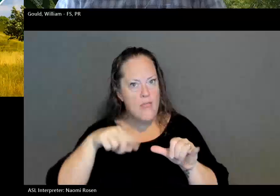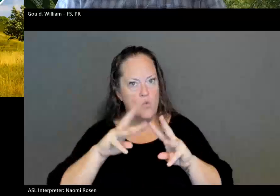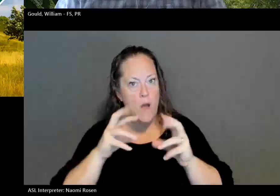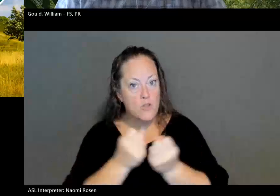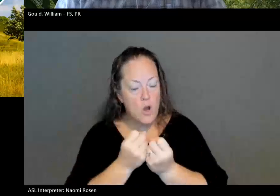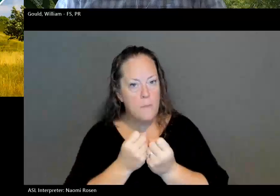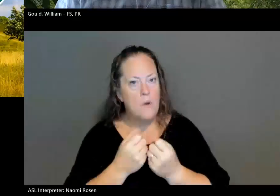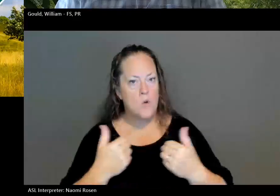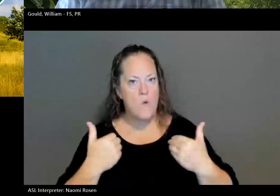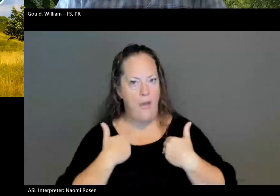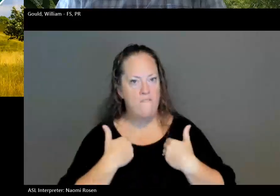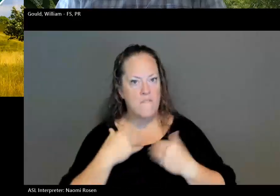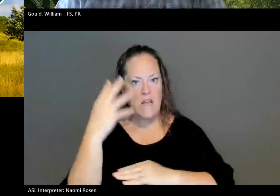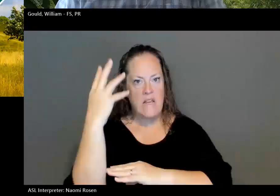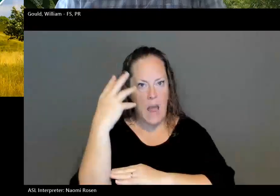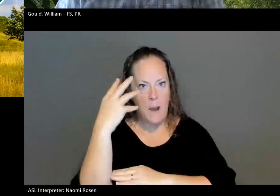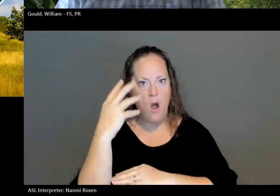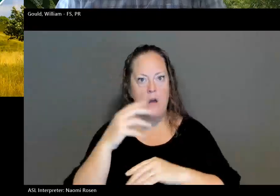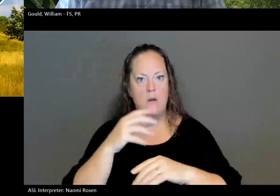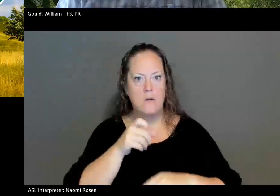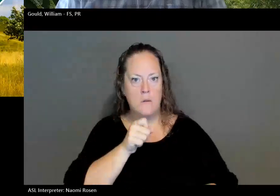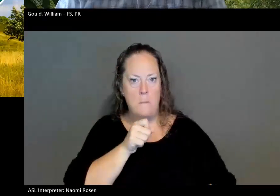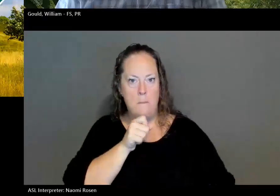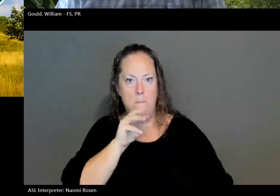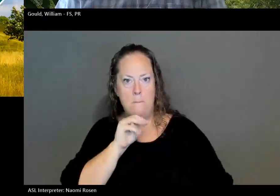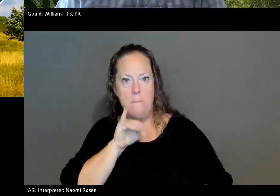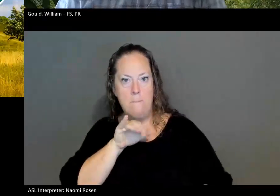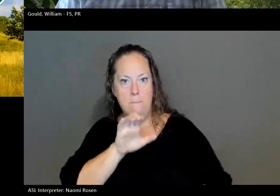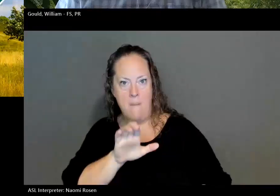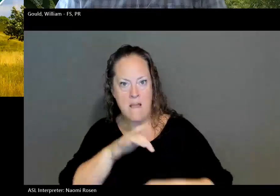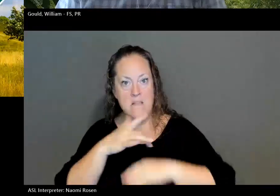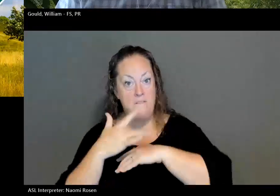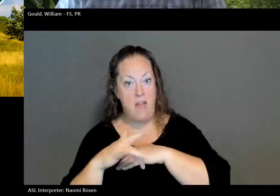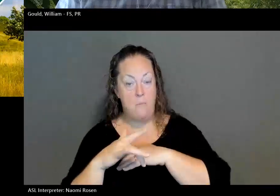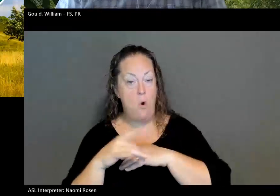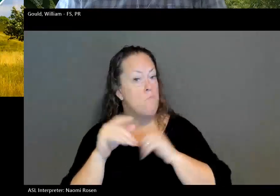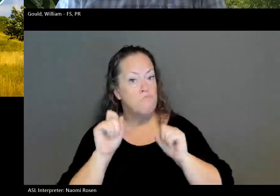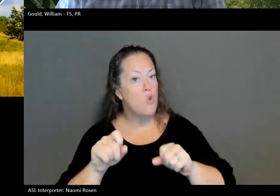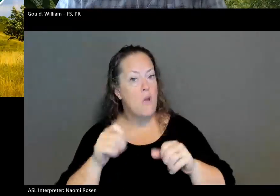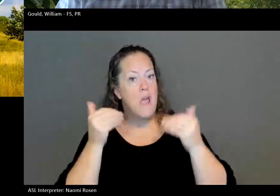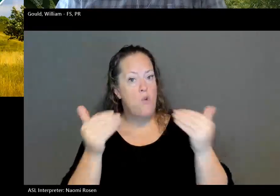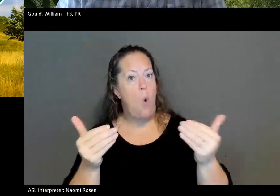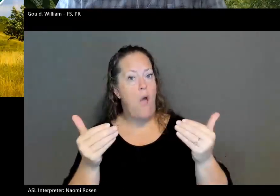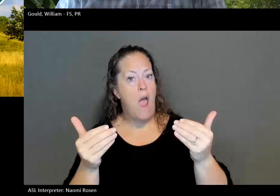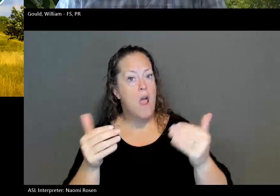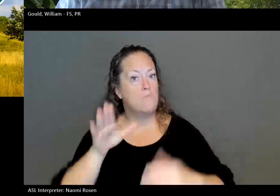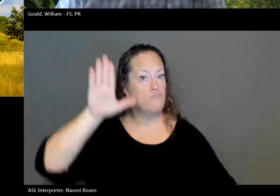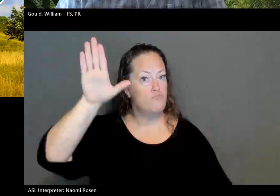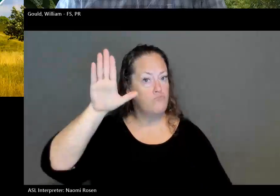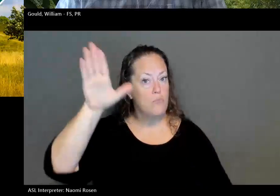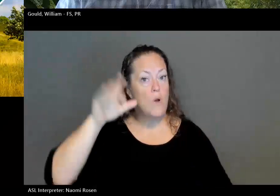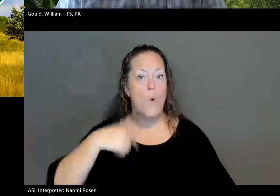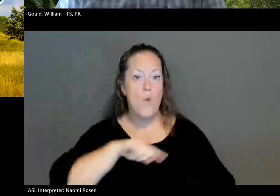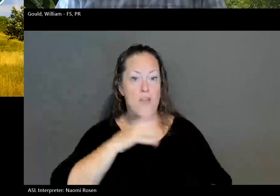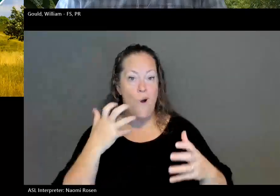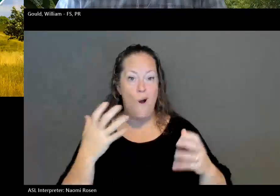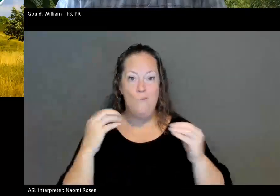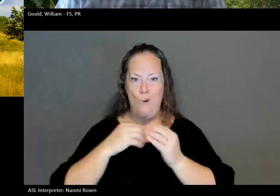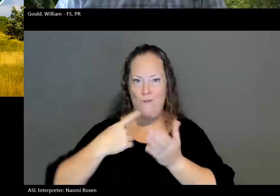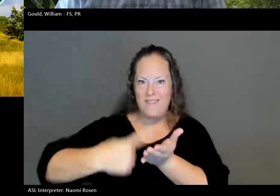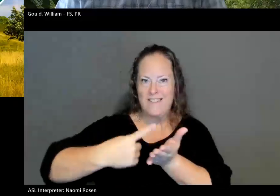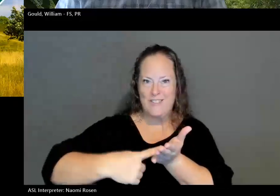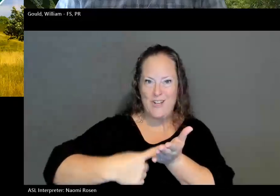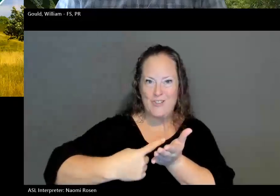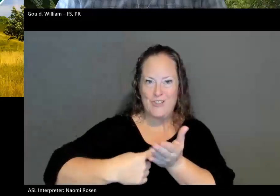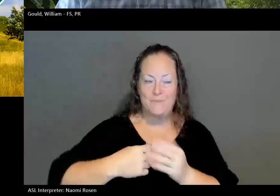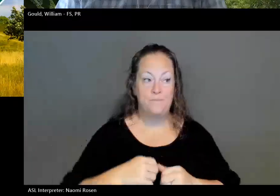and ask questions that way as well. We'd like this to be as much of a discussion as possible. This webinar is the